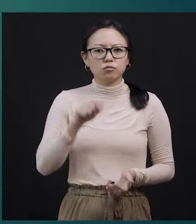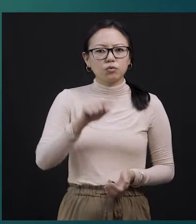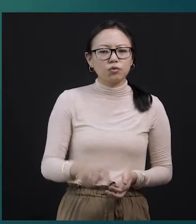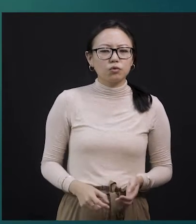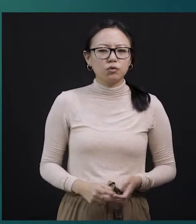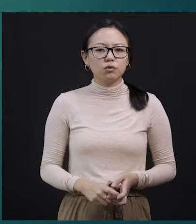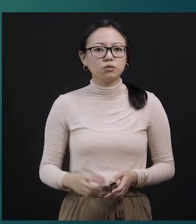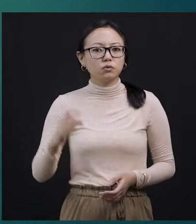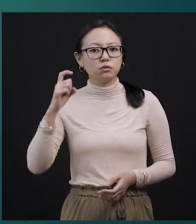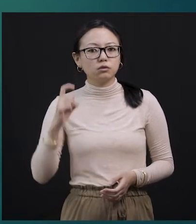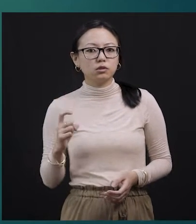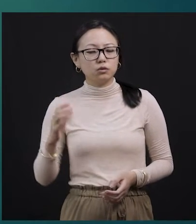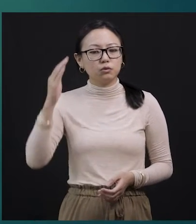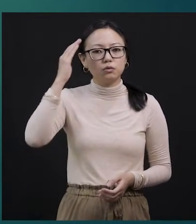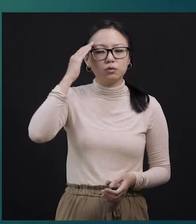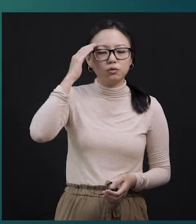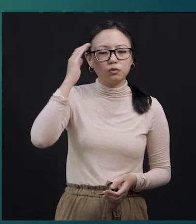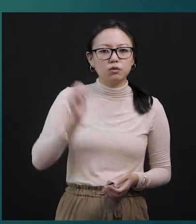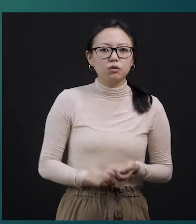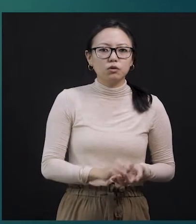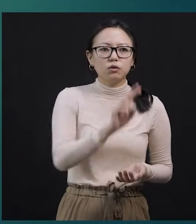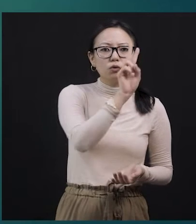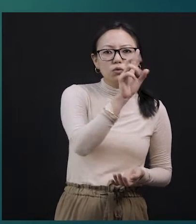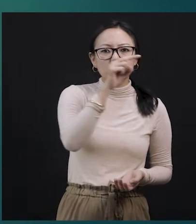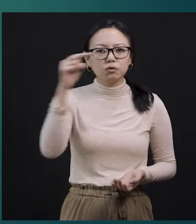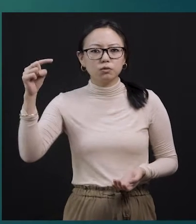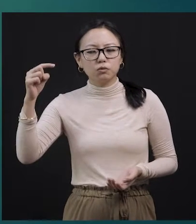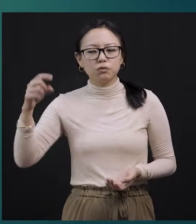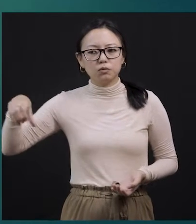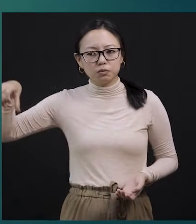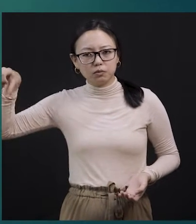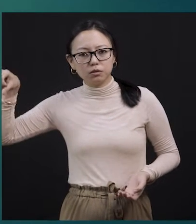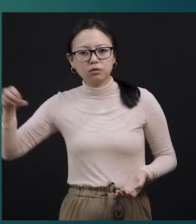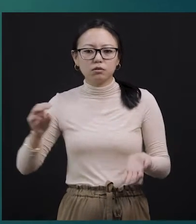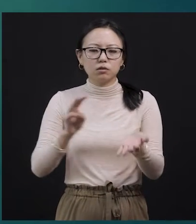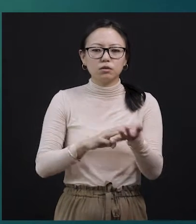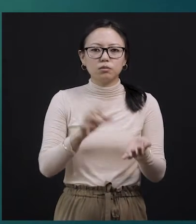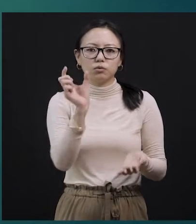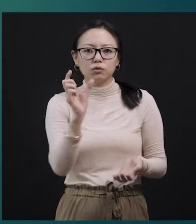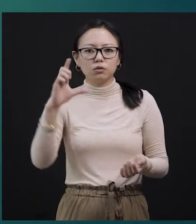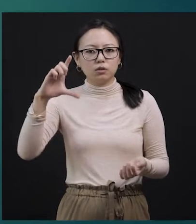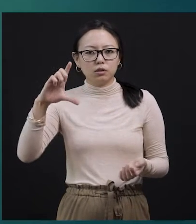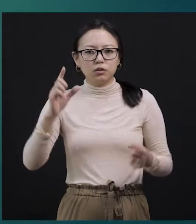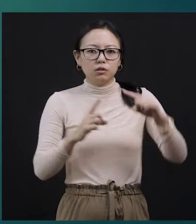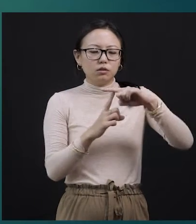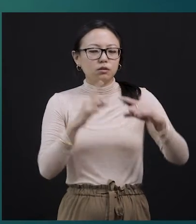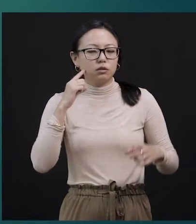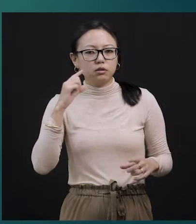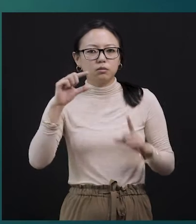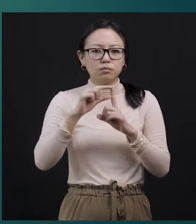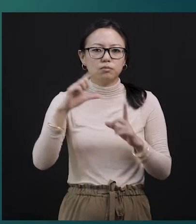table very well from 2 till 9 in order to do the division and the multiplication,